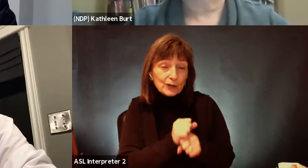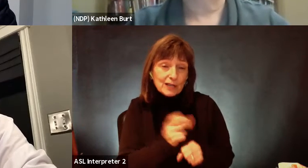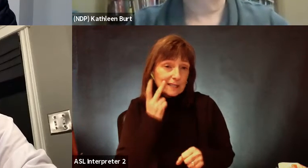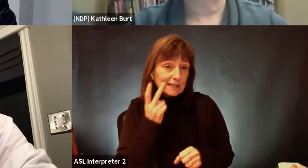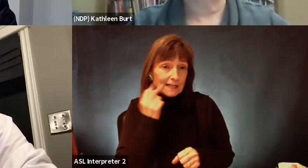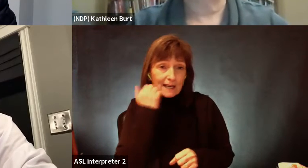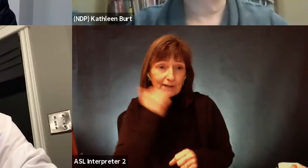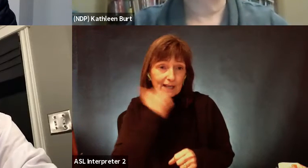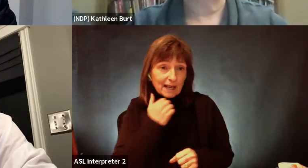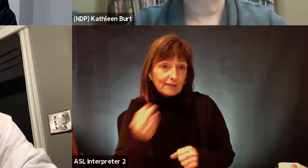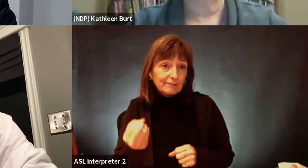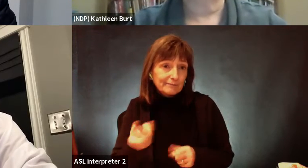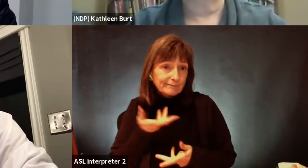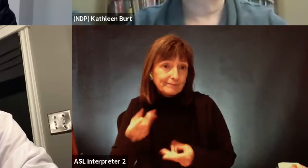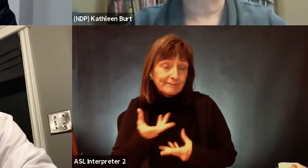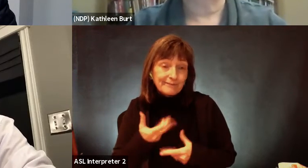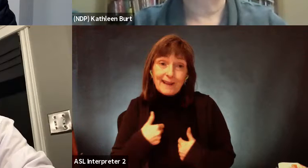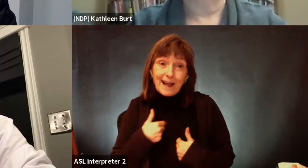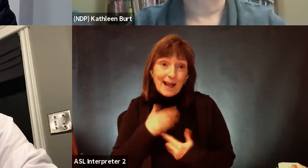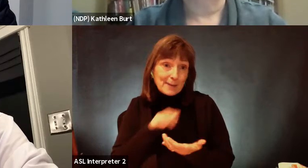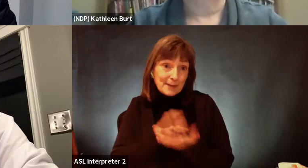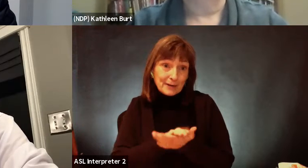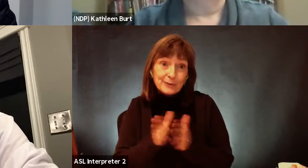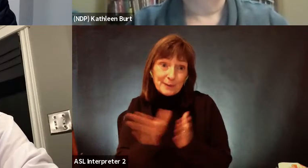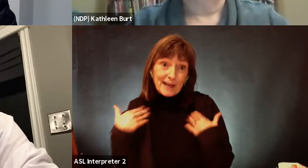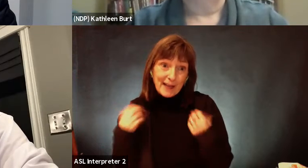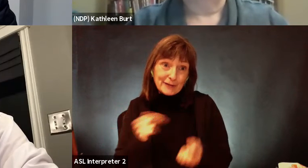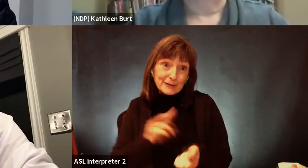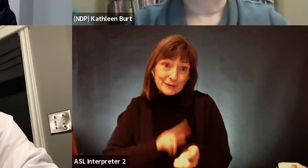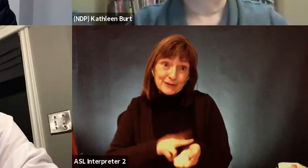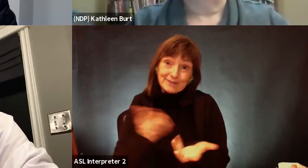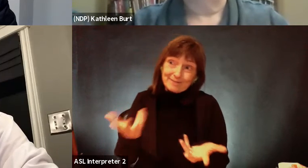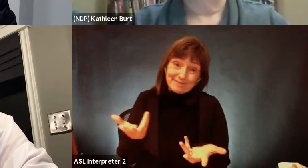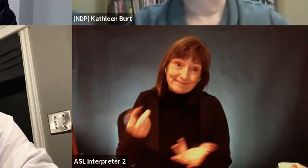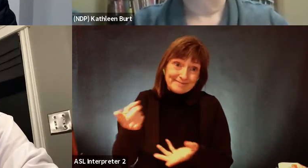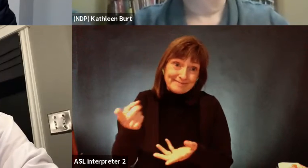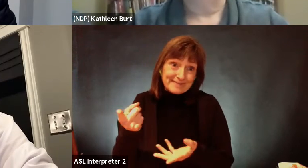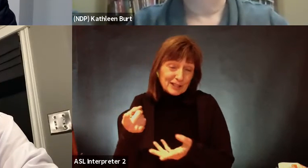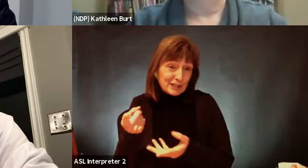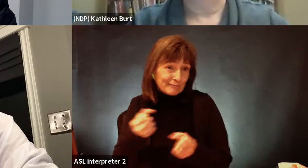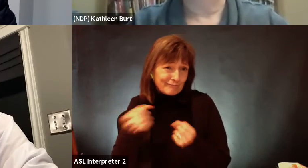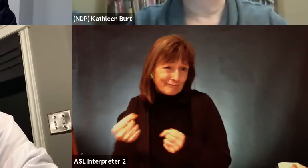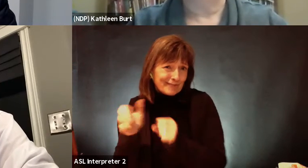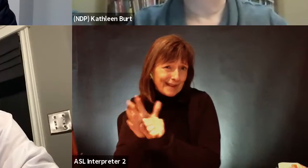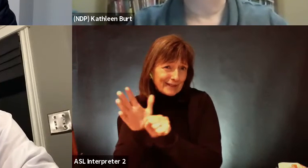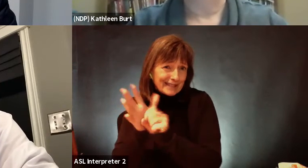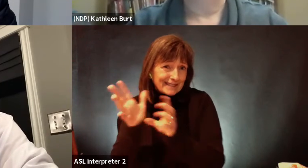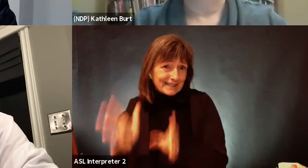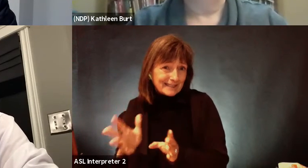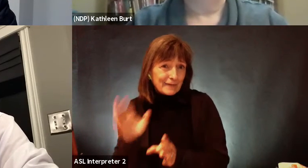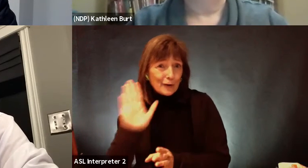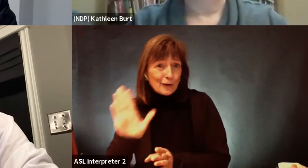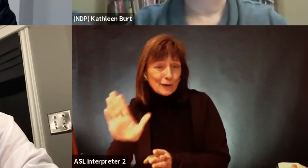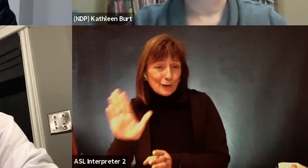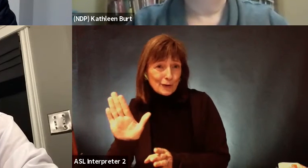stated previously, I'm married to a public health nurse, and she is a strong advocate for her